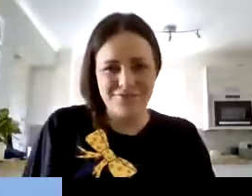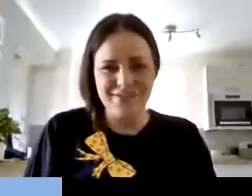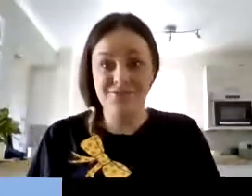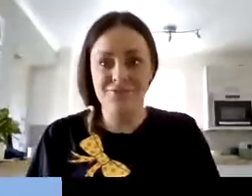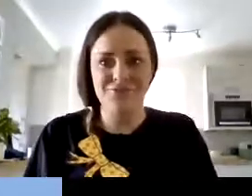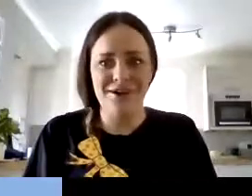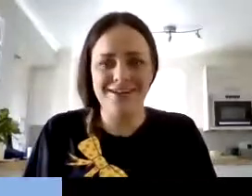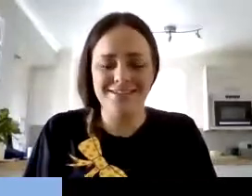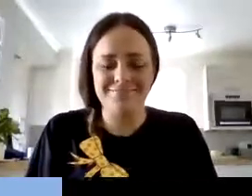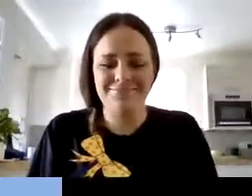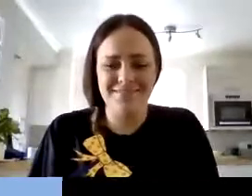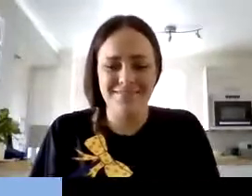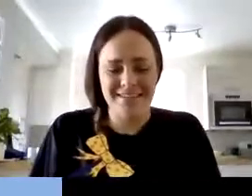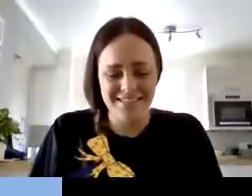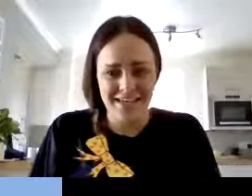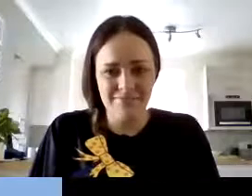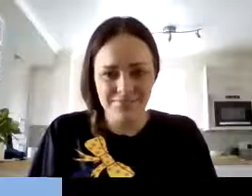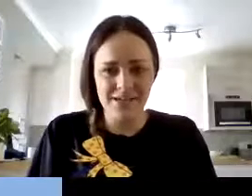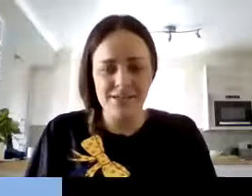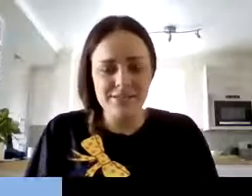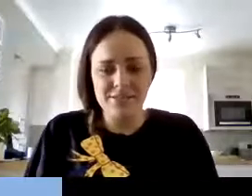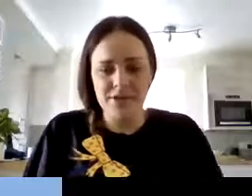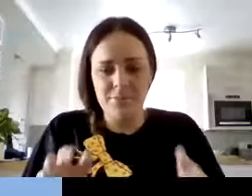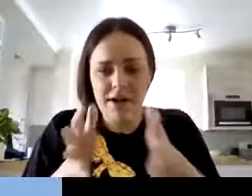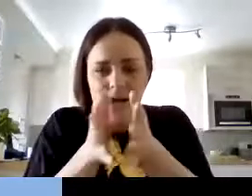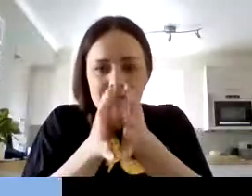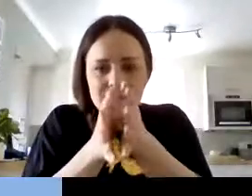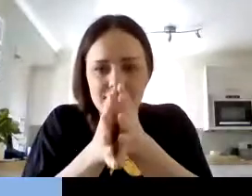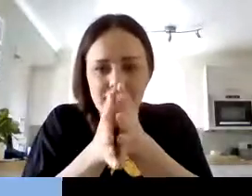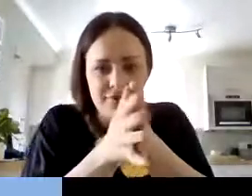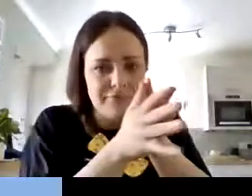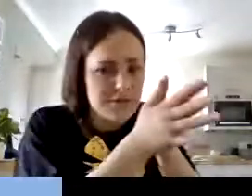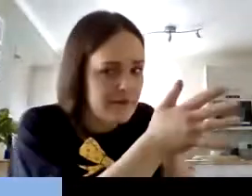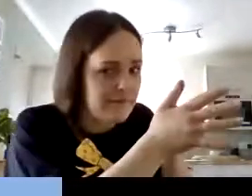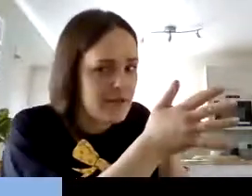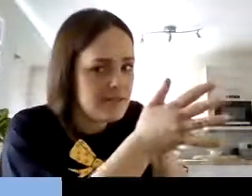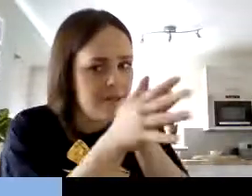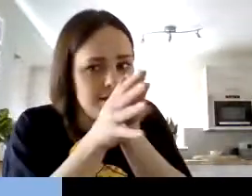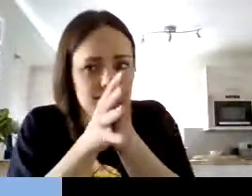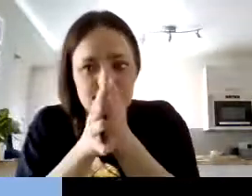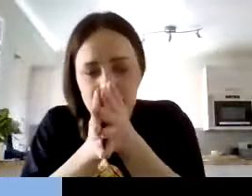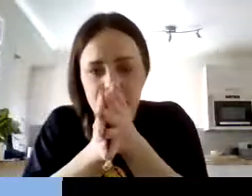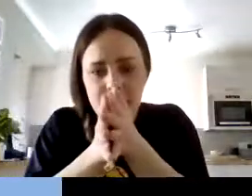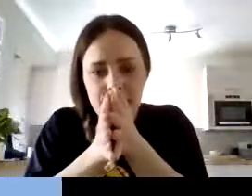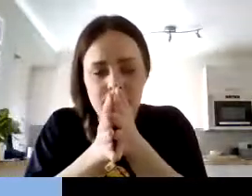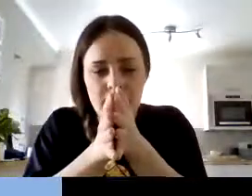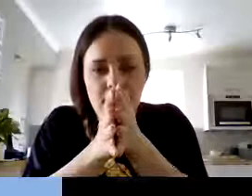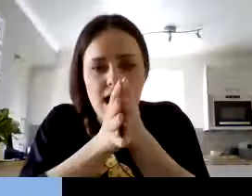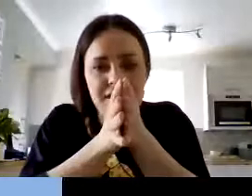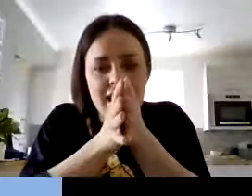in this story is the dragon. You ready? So we're going to put our hands together in front of our face like this.